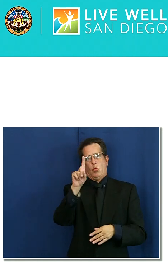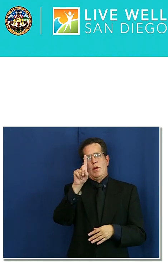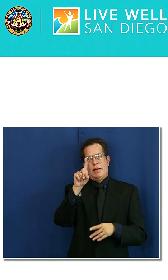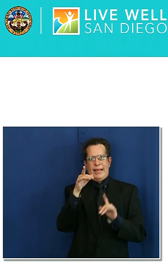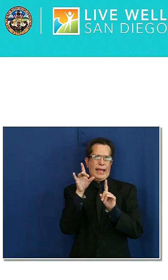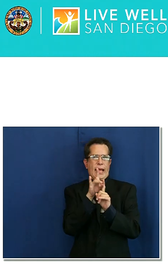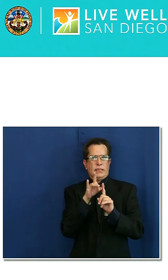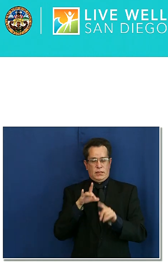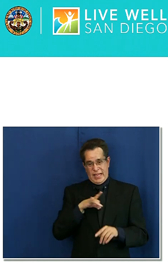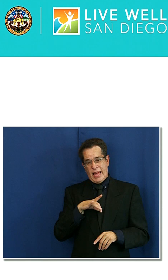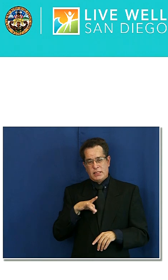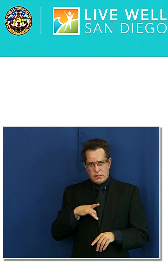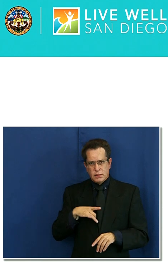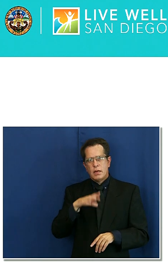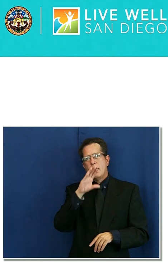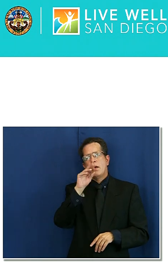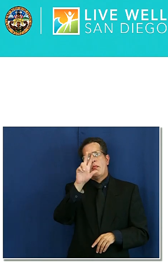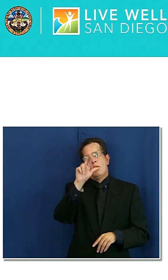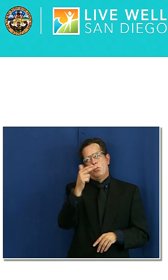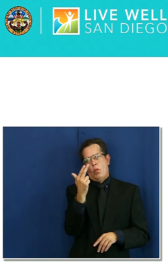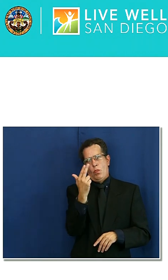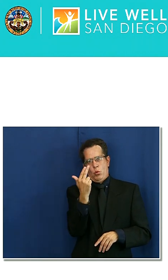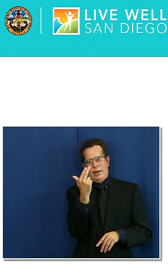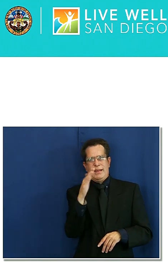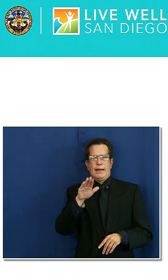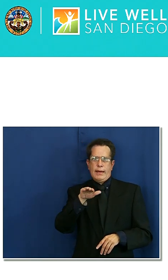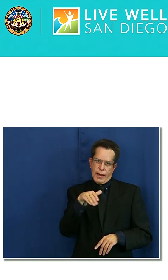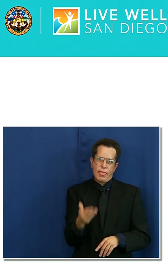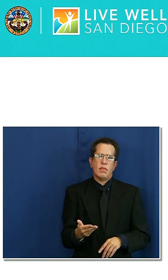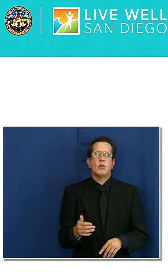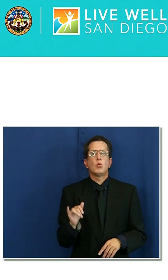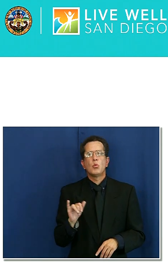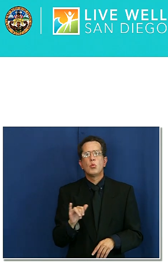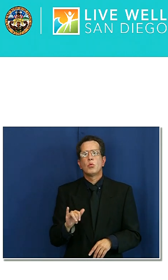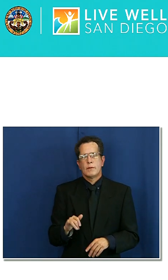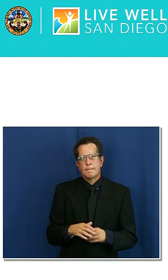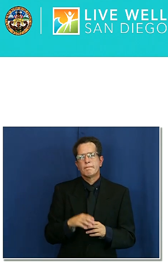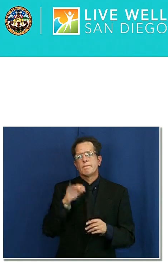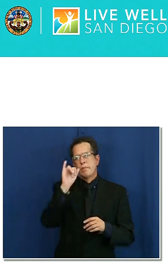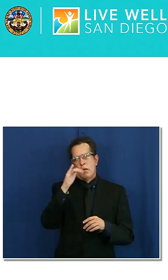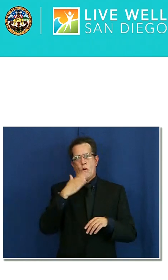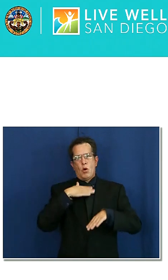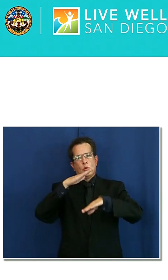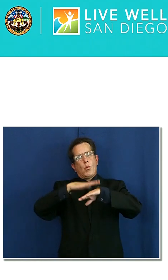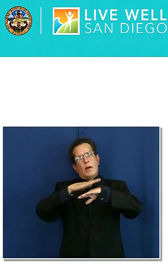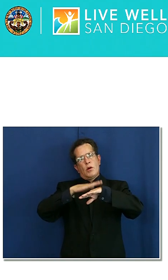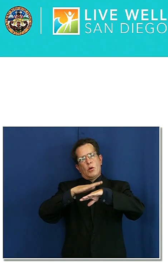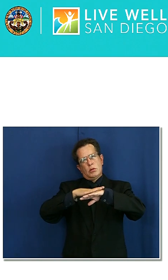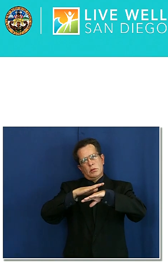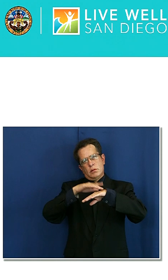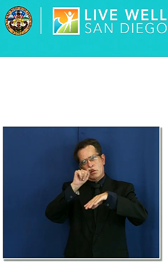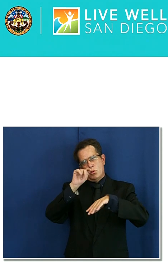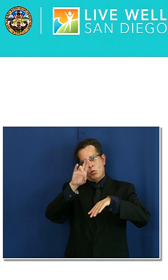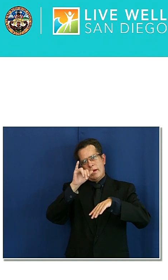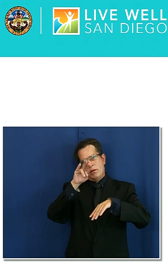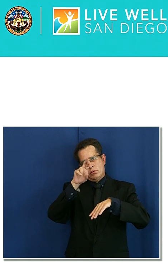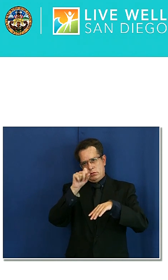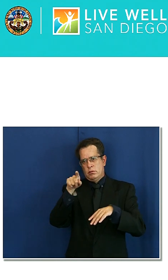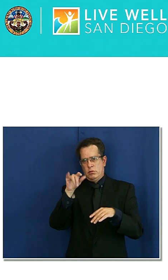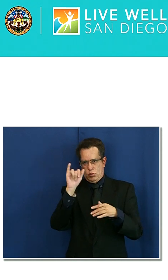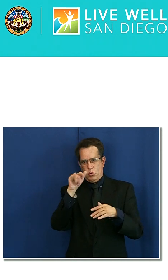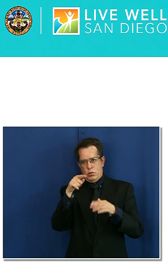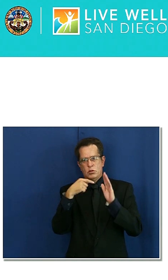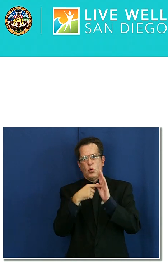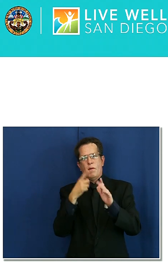1,861 cases, including 13 deaths. Now, our triggers dashboard also includes a trigger